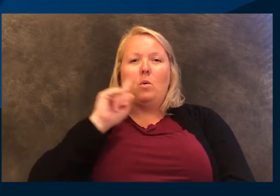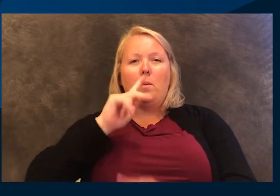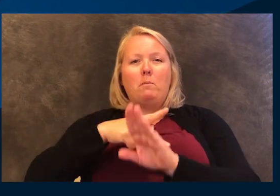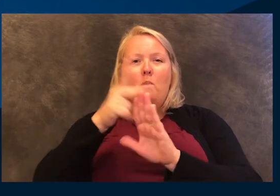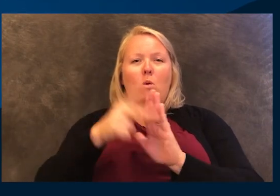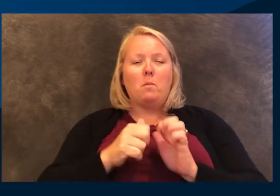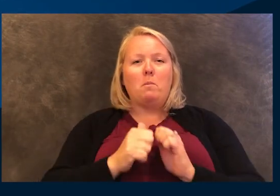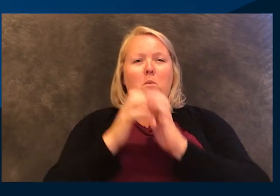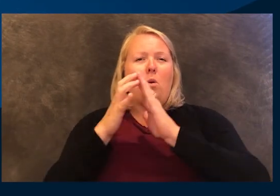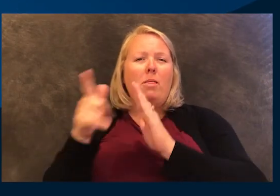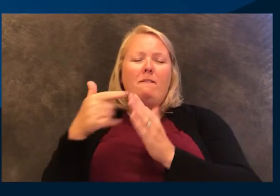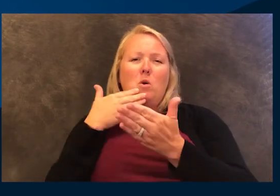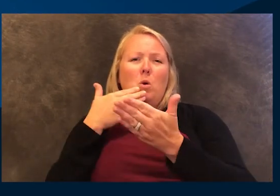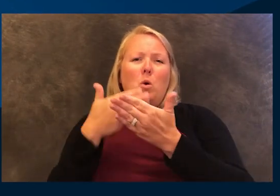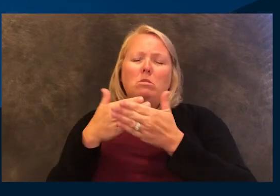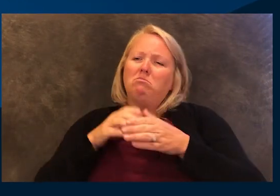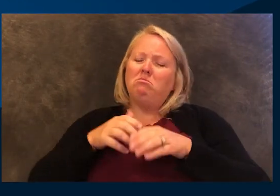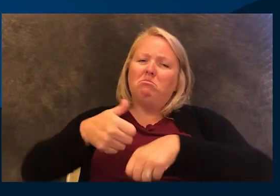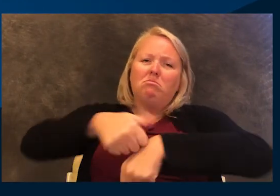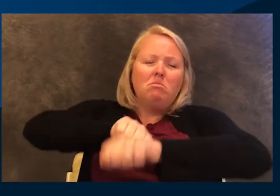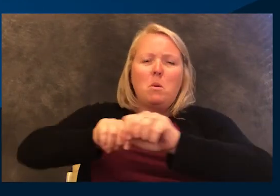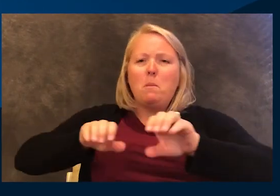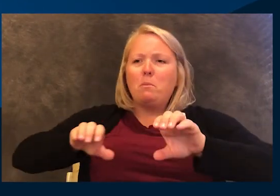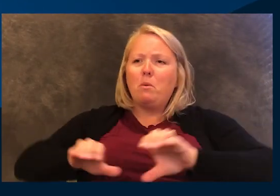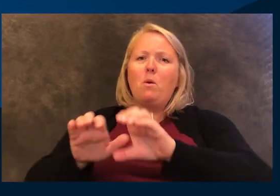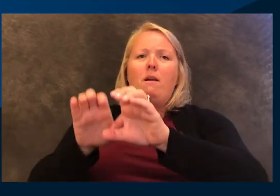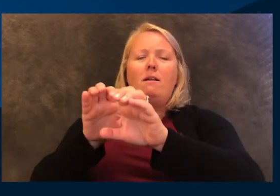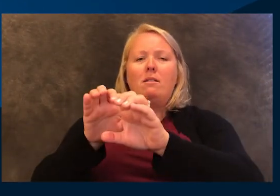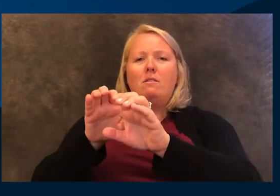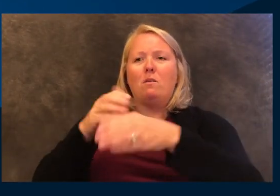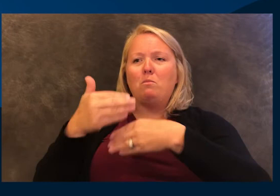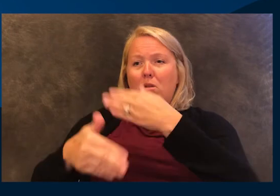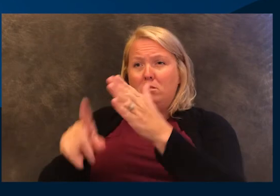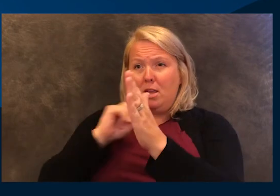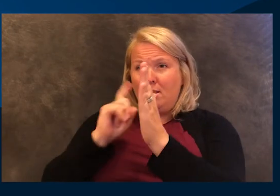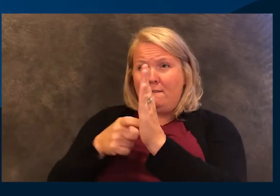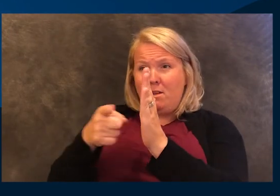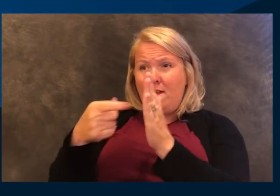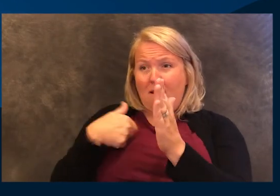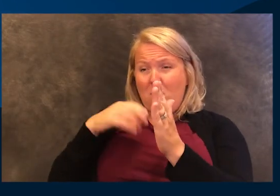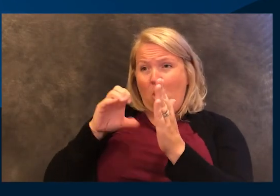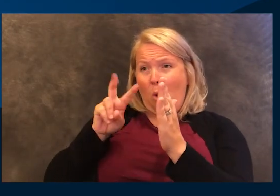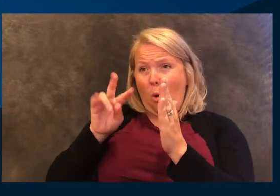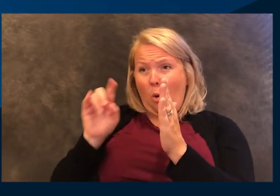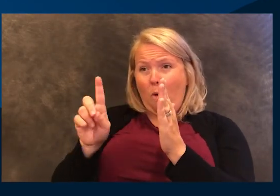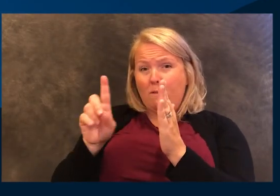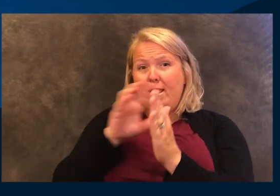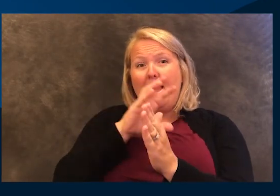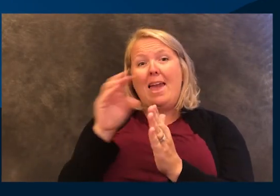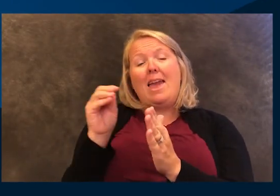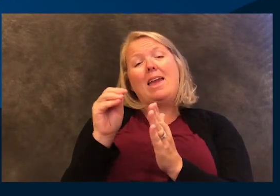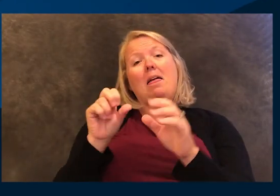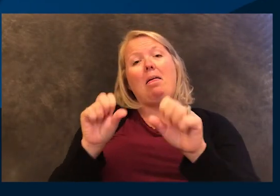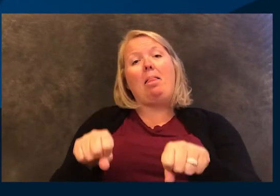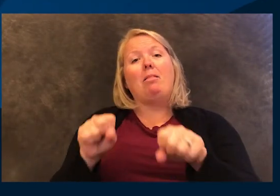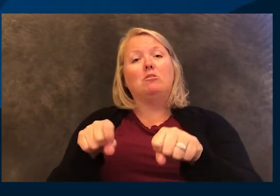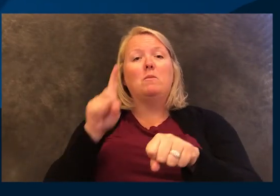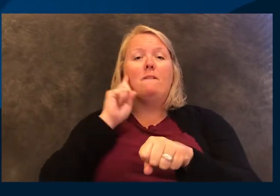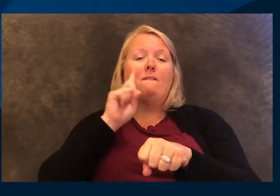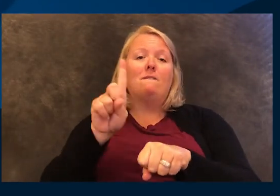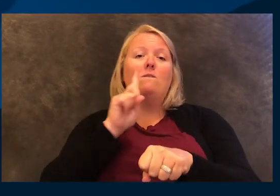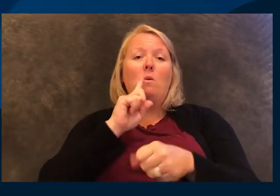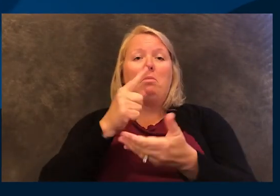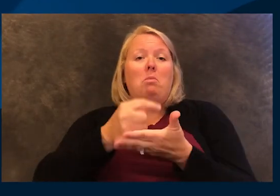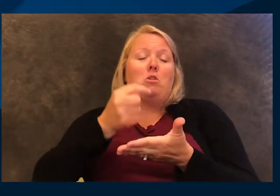really proactive process to identify people who have COVID and are eligible to receive the therapeutics.